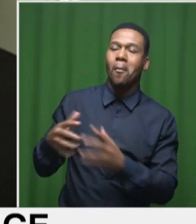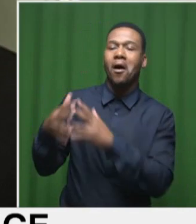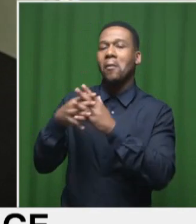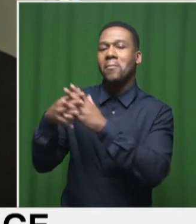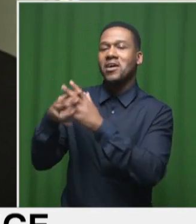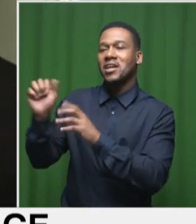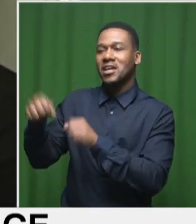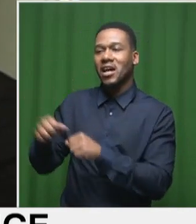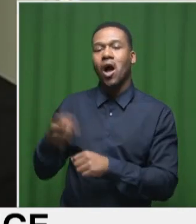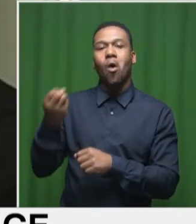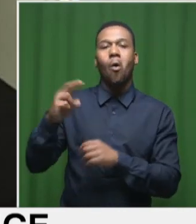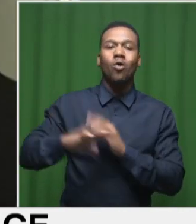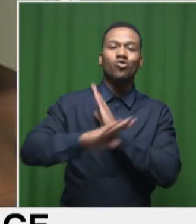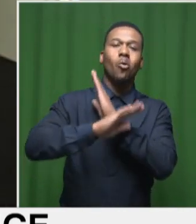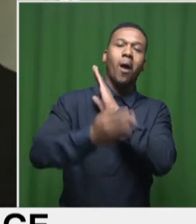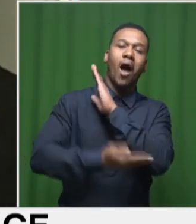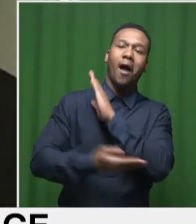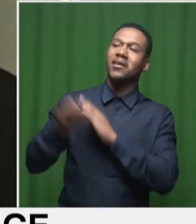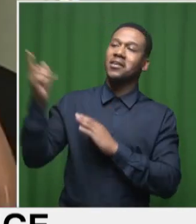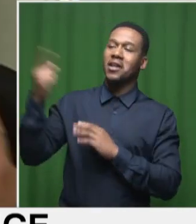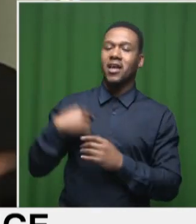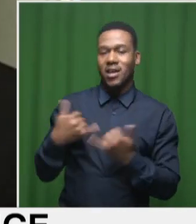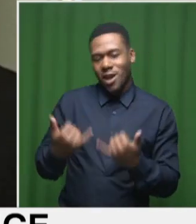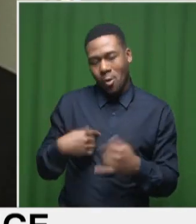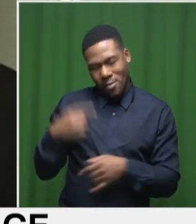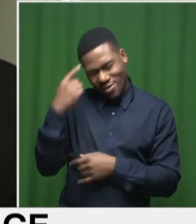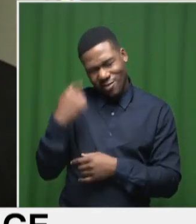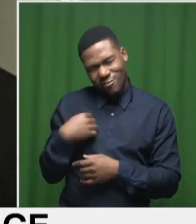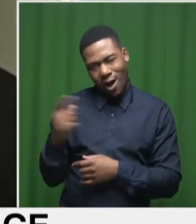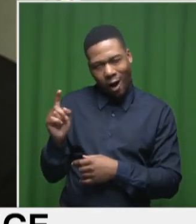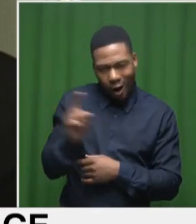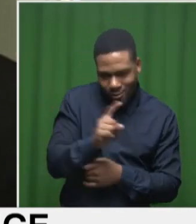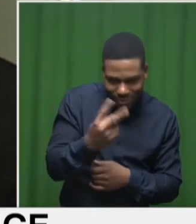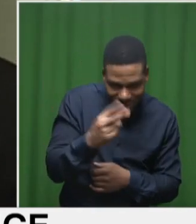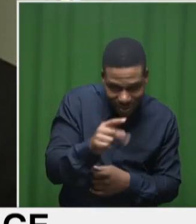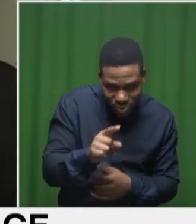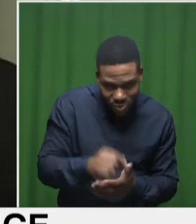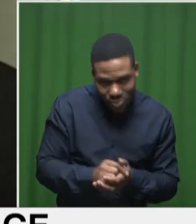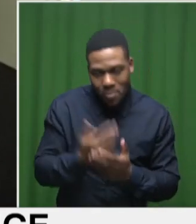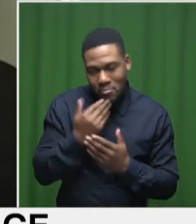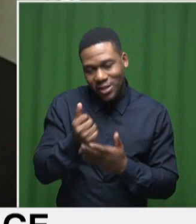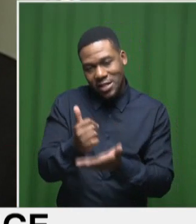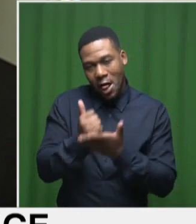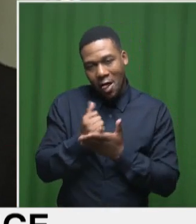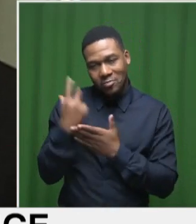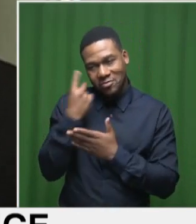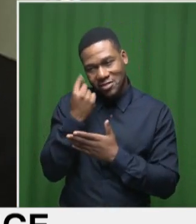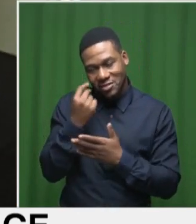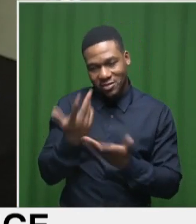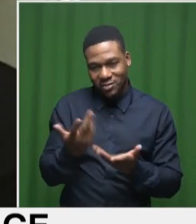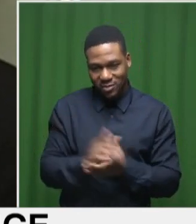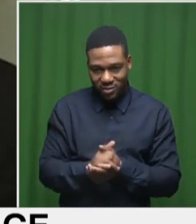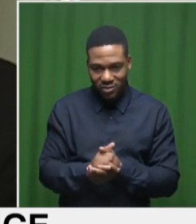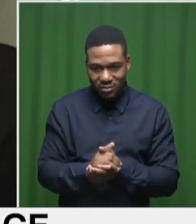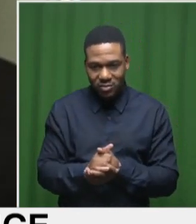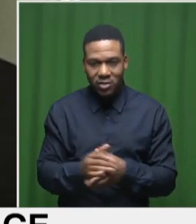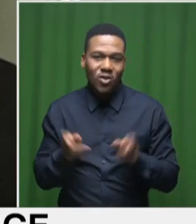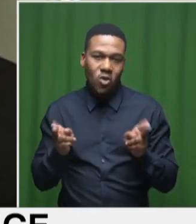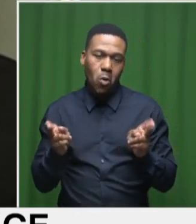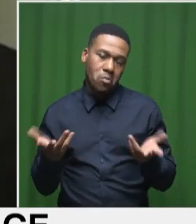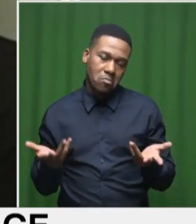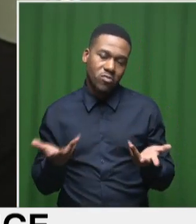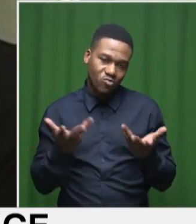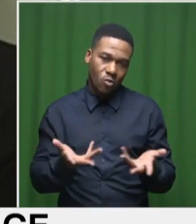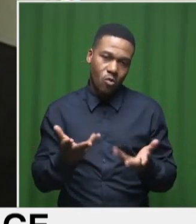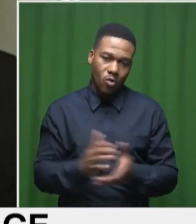but I just thought, while I'm here, let me come and see you. And over time, that just becomes the norm. They start to come here to have the treatments.